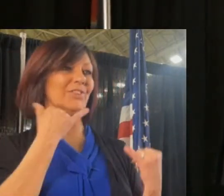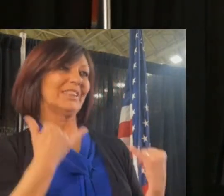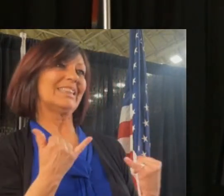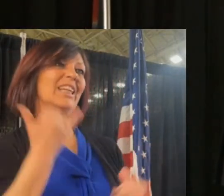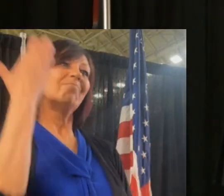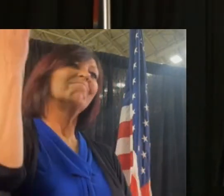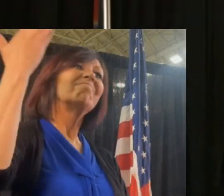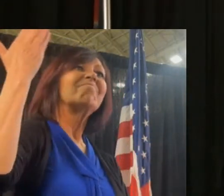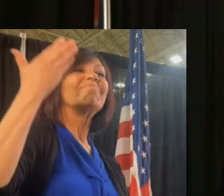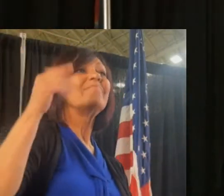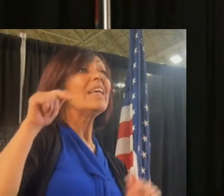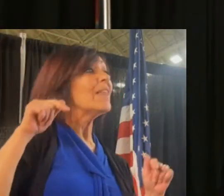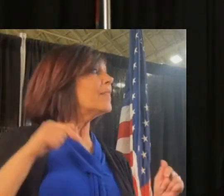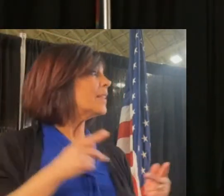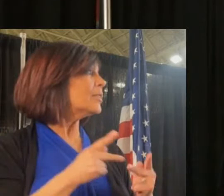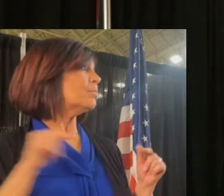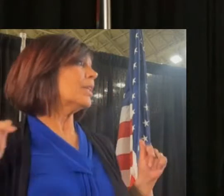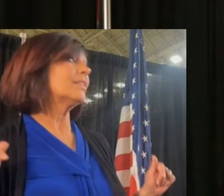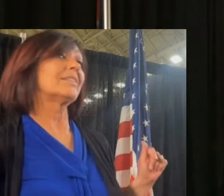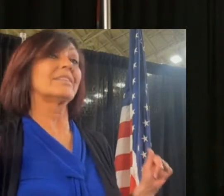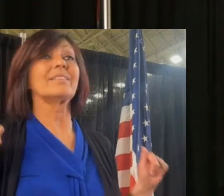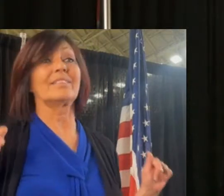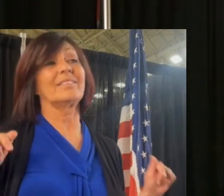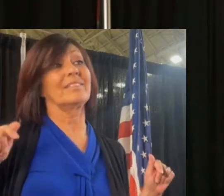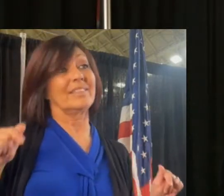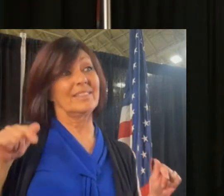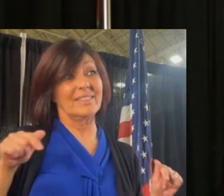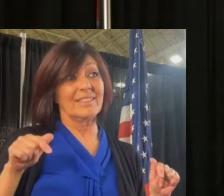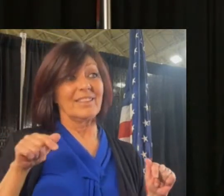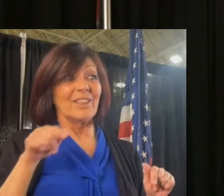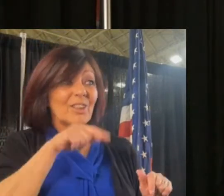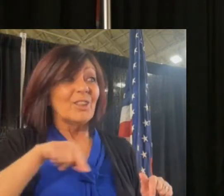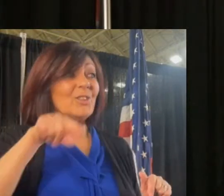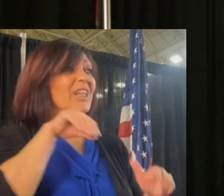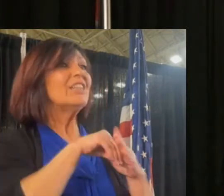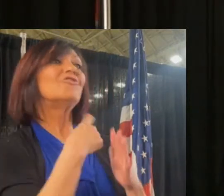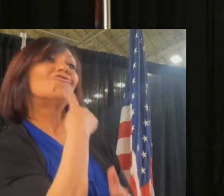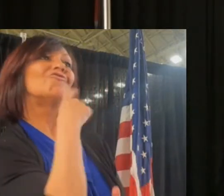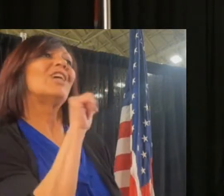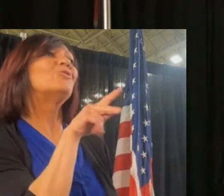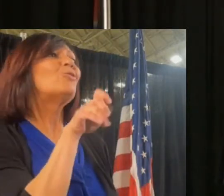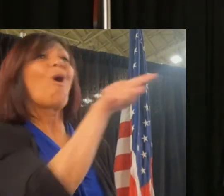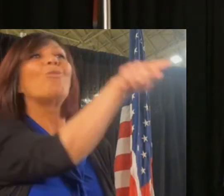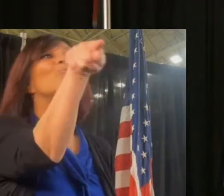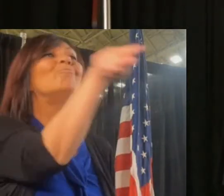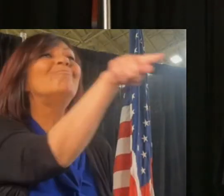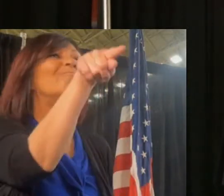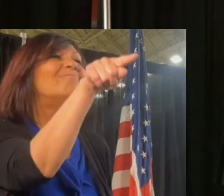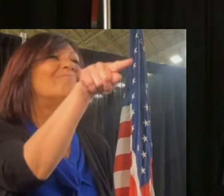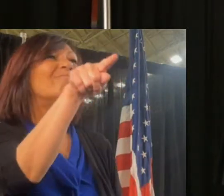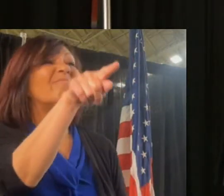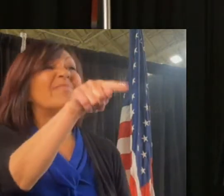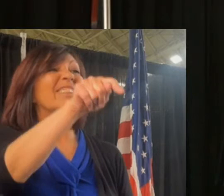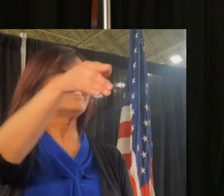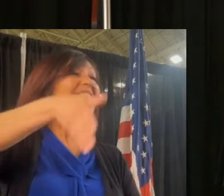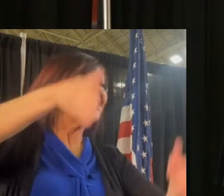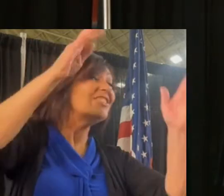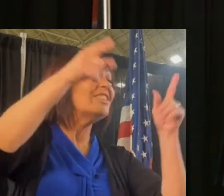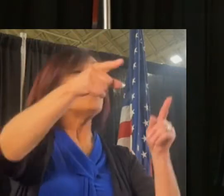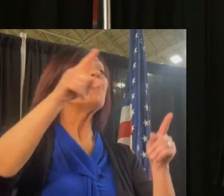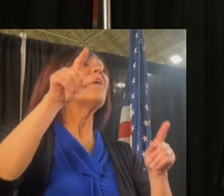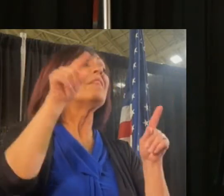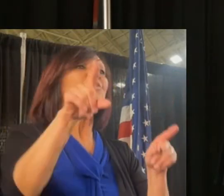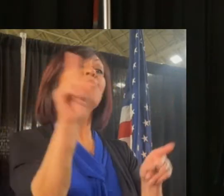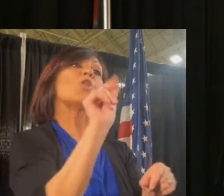State of the County Address. This place, this field house, you guys are in the red zone. going into the end zone that way, but this is where the work gets